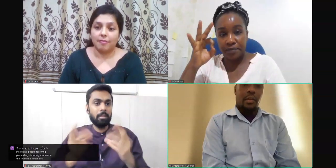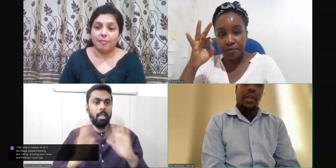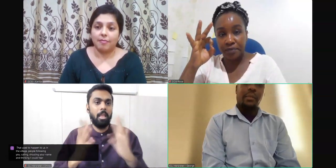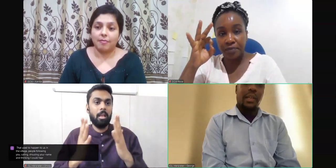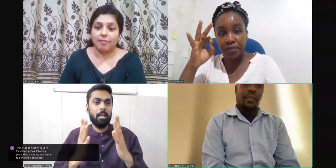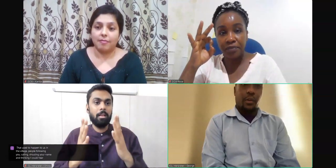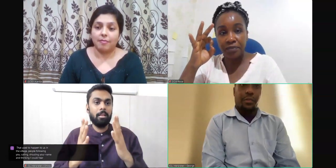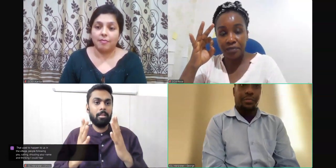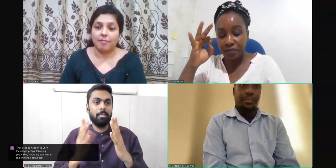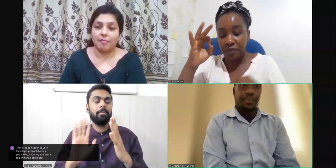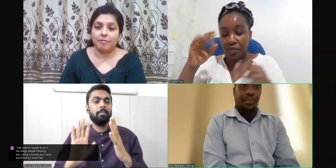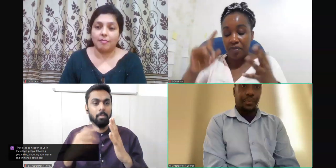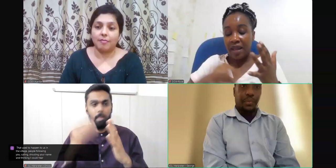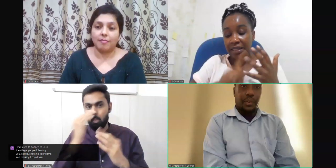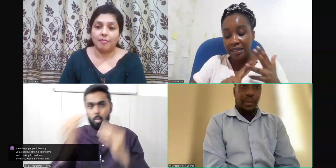And I was really made fun of.